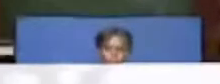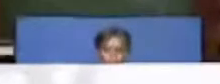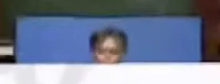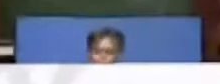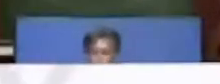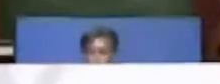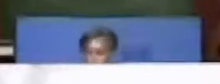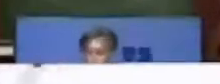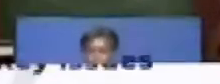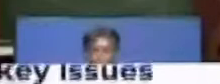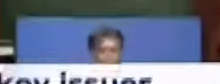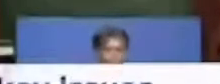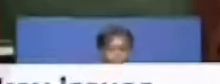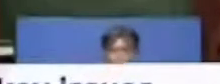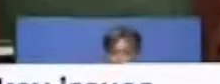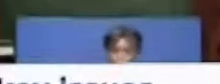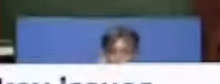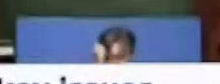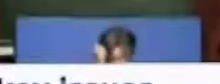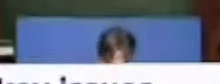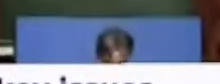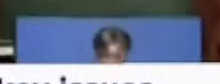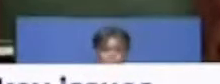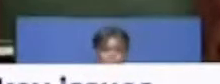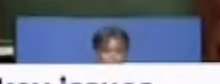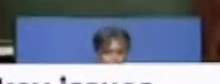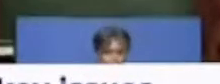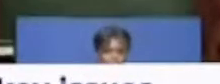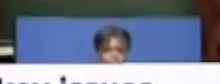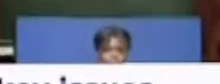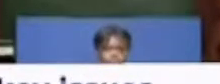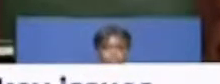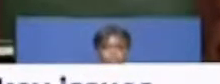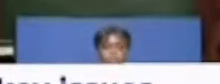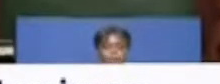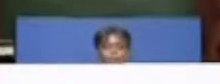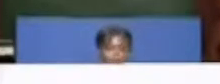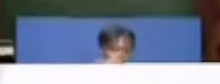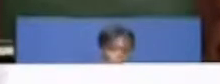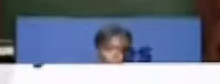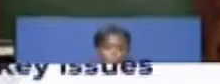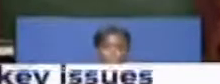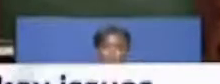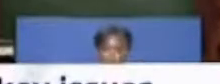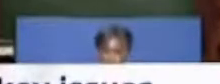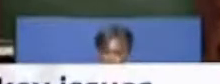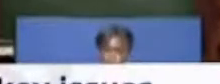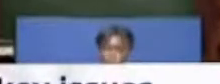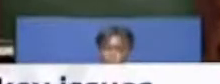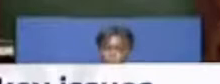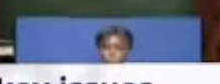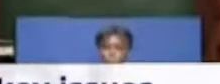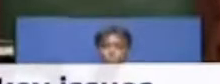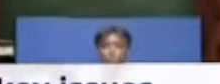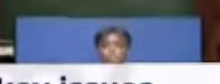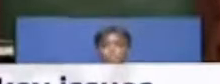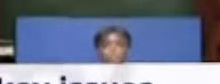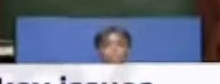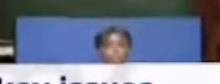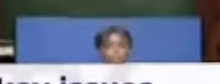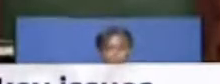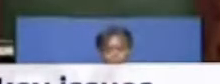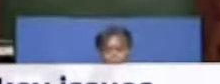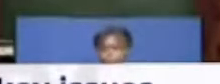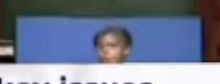in the military are actually unparalleled in our nation's history. We have invested substantially in